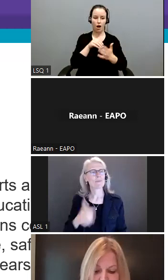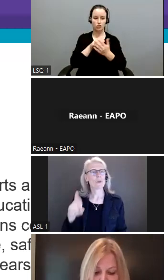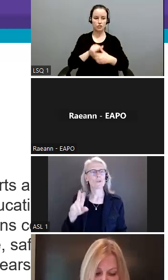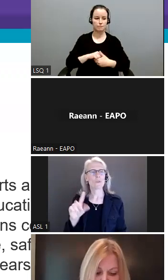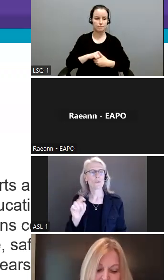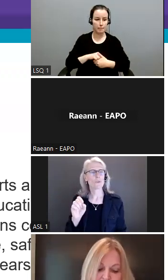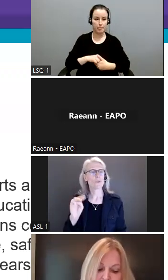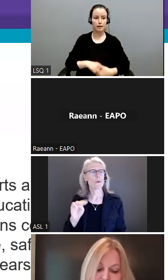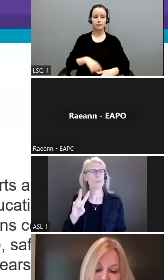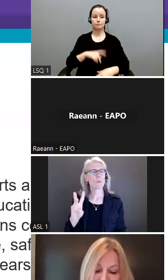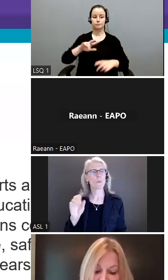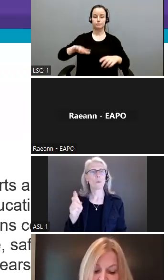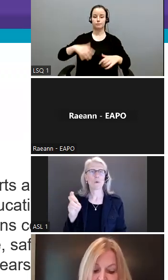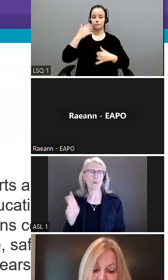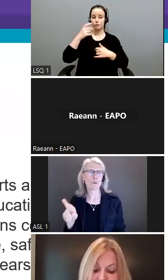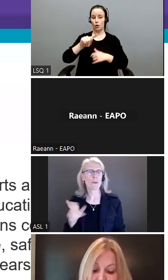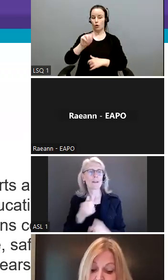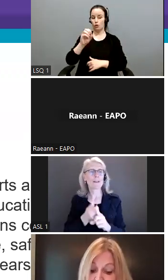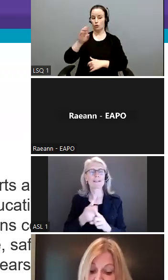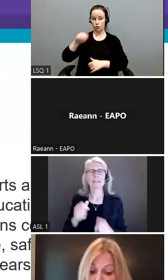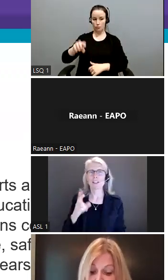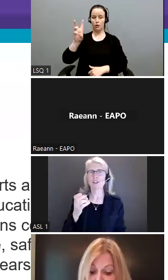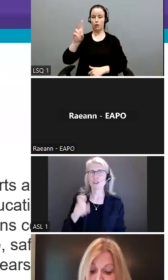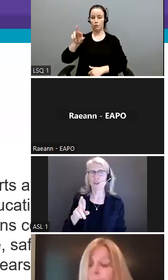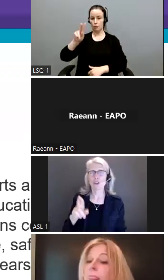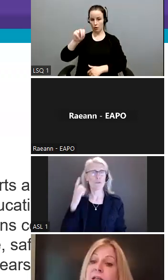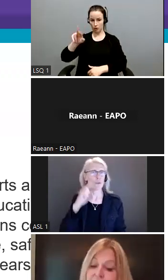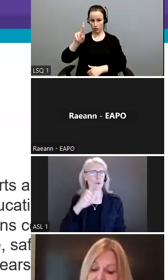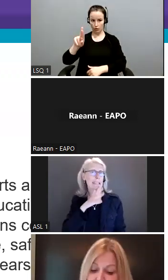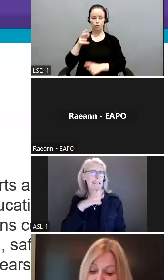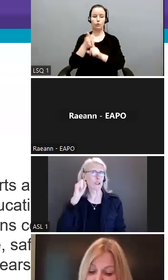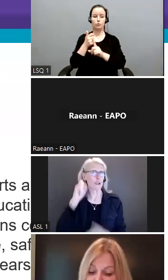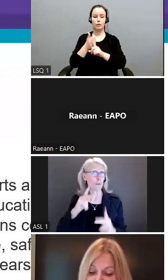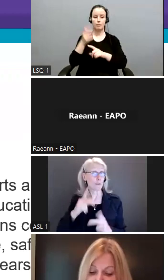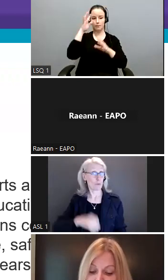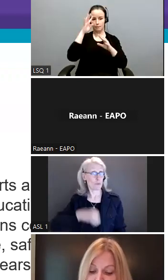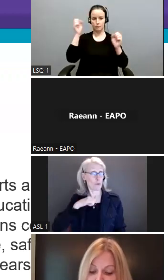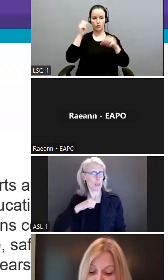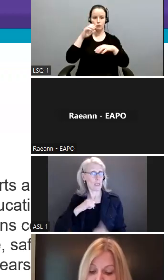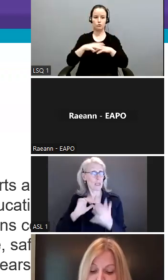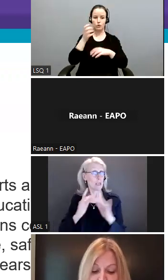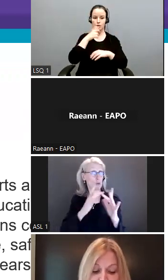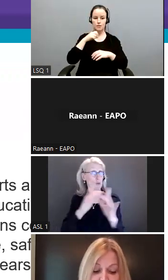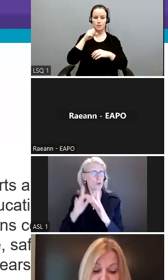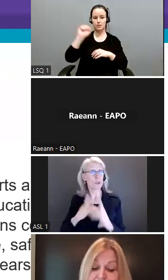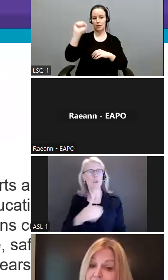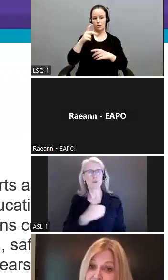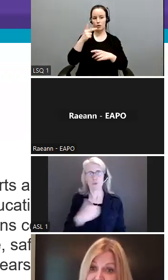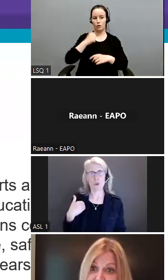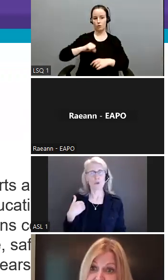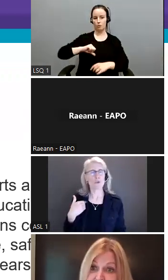Warner. Tom is the chair of the Seniors Pride Network. Seniors Pride Network, Toronto, asserts